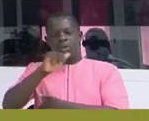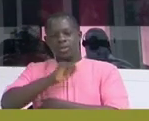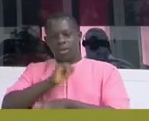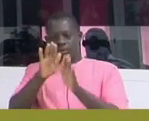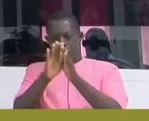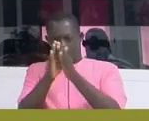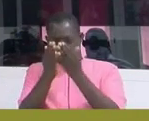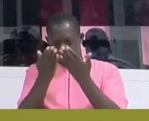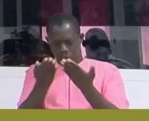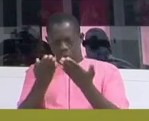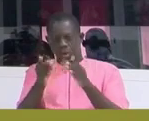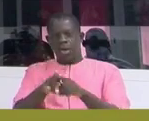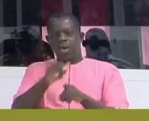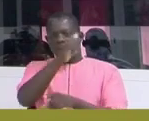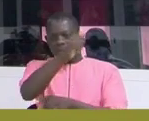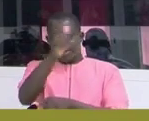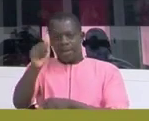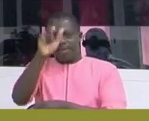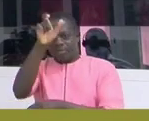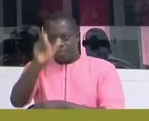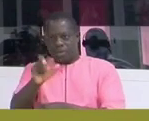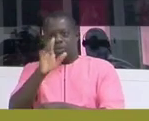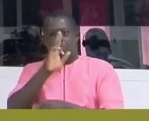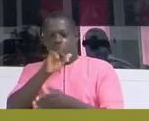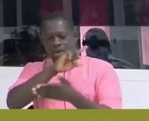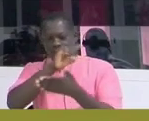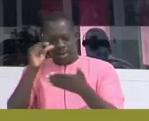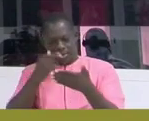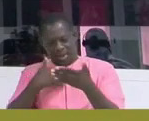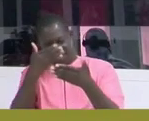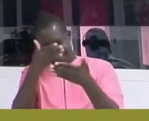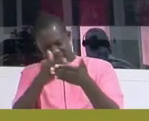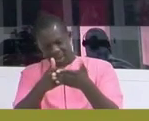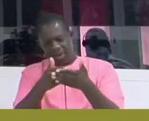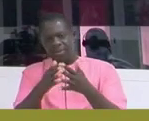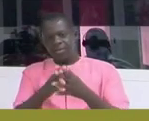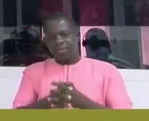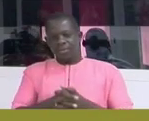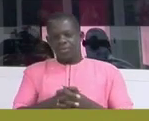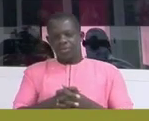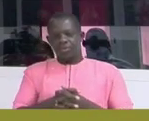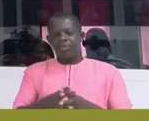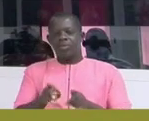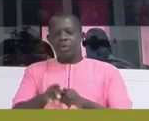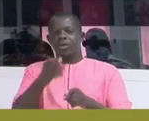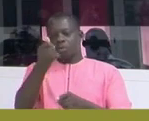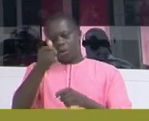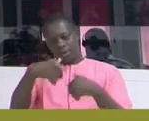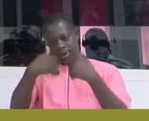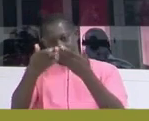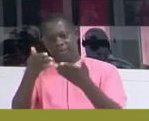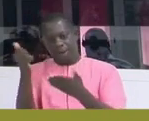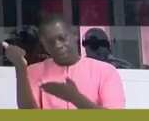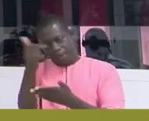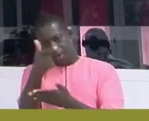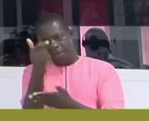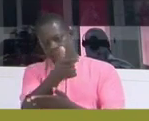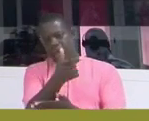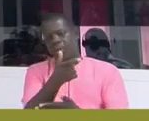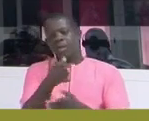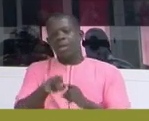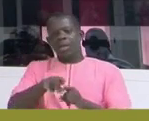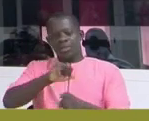I brought out the book. Each individual whatever you you your your money